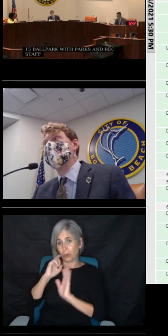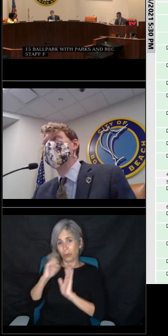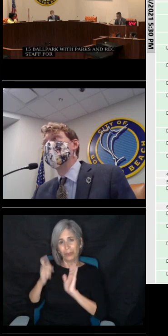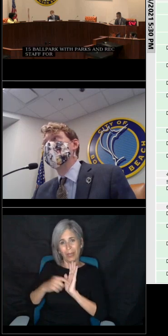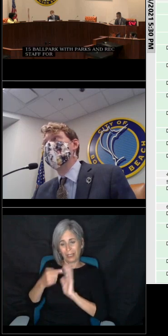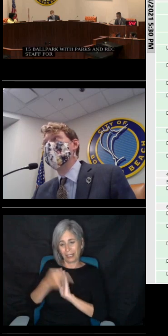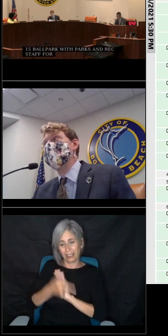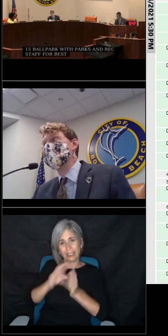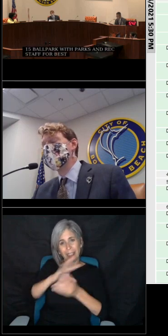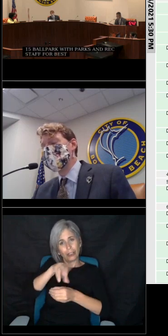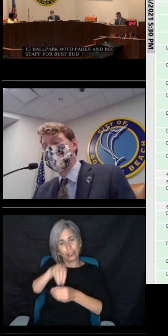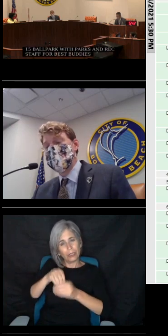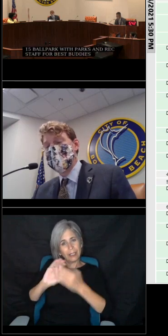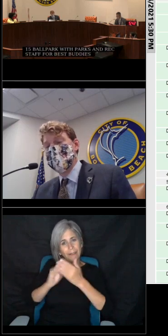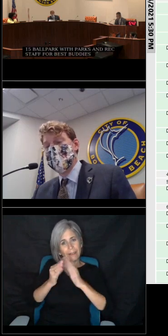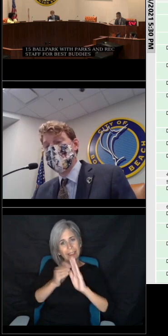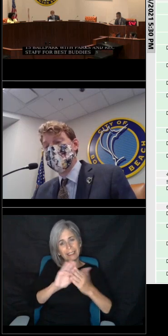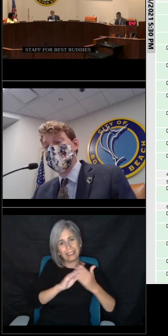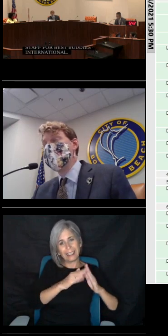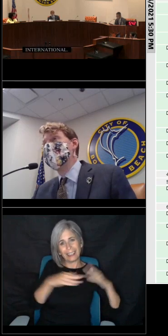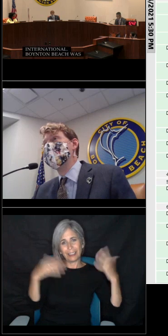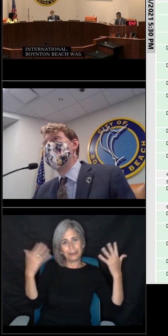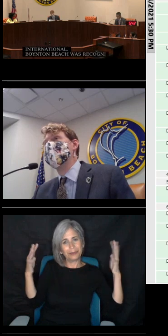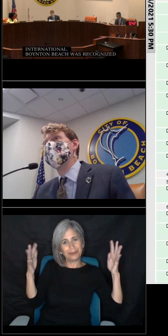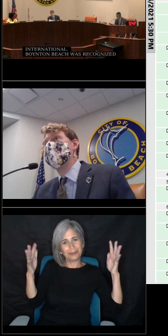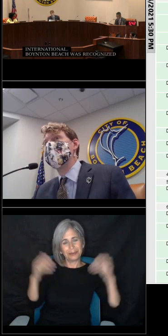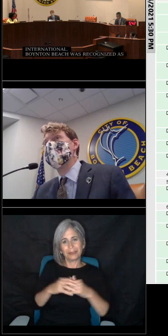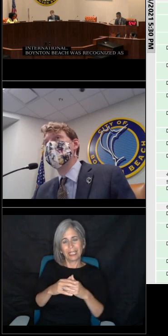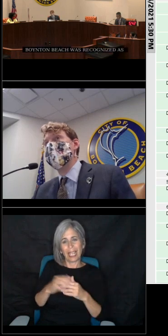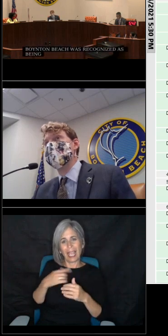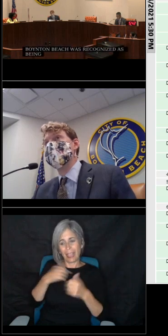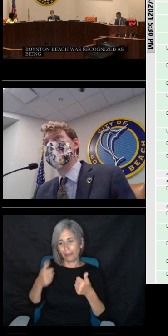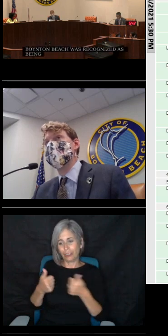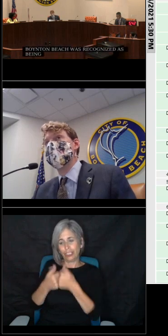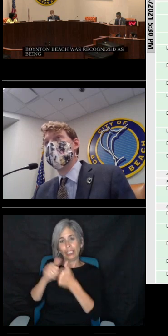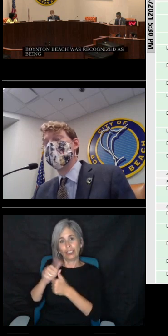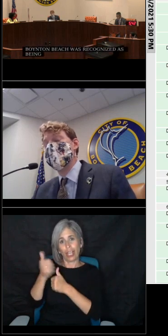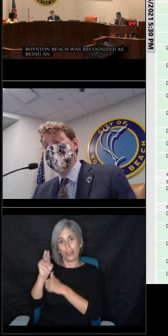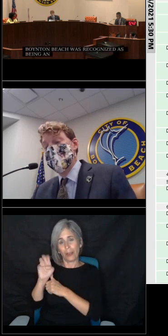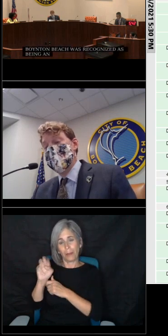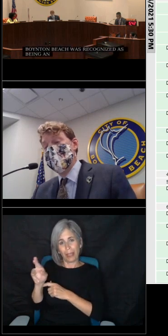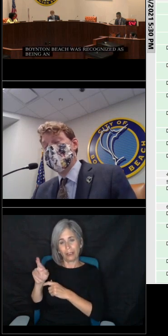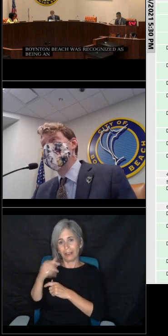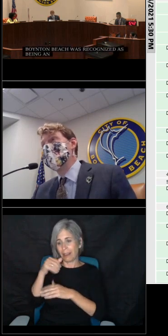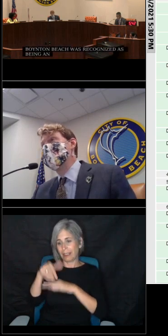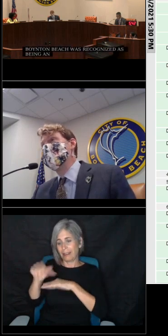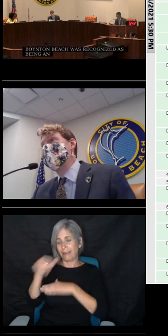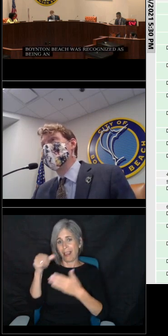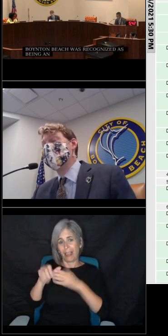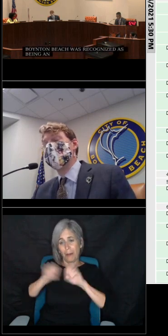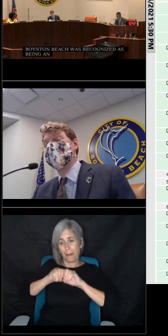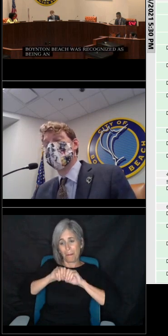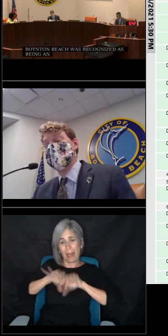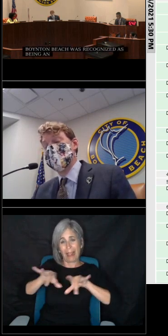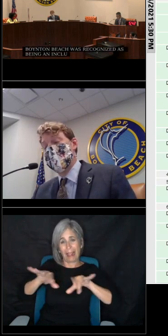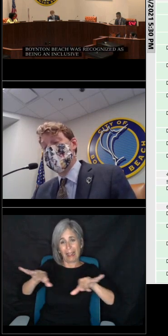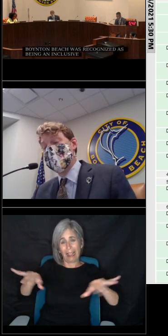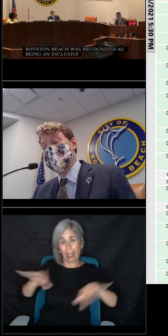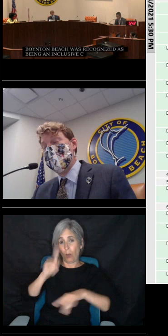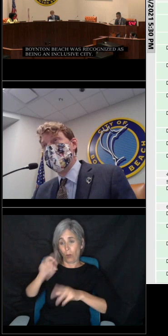as being an inclusive city. And I made a challenge to all the other mayors. I sent a letter. I only got